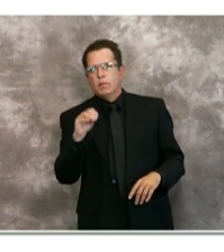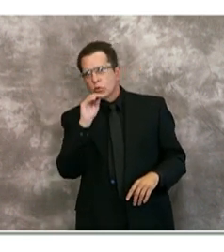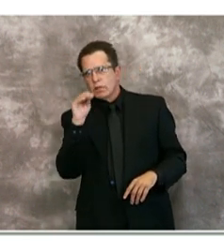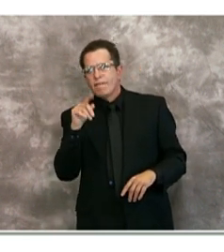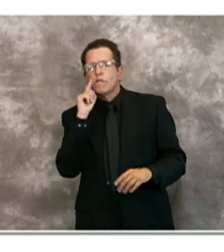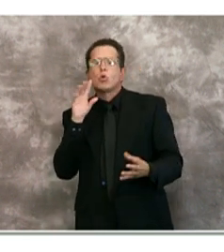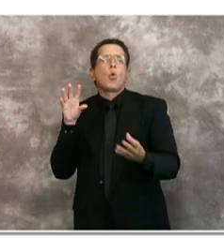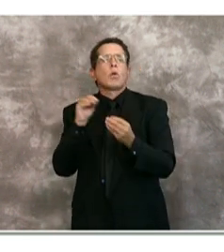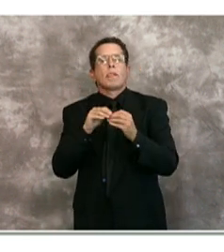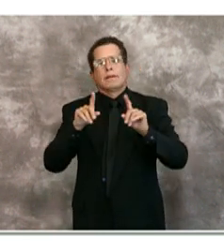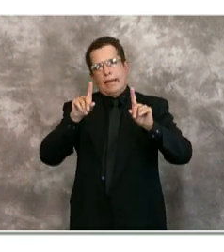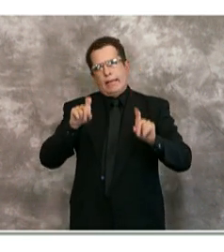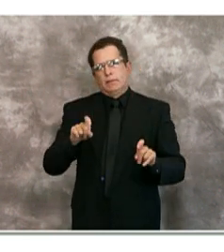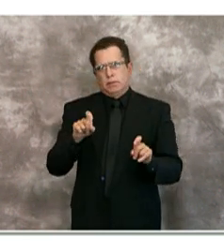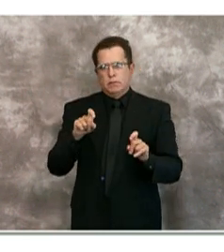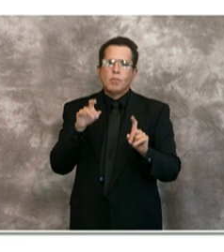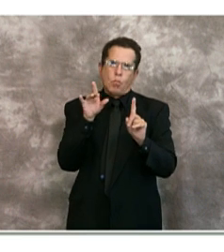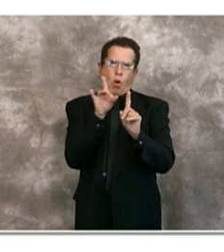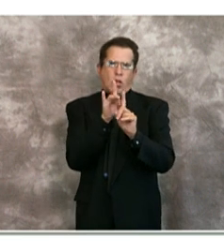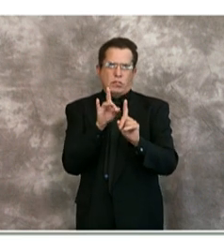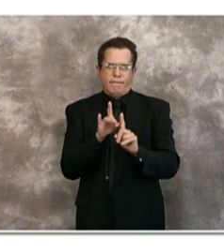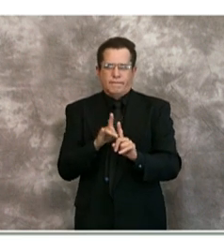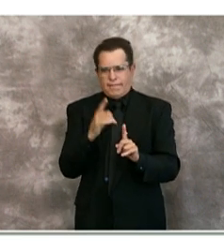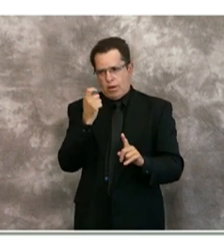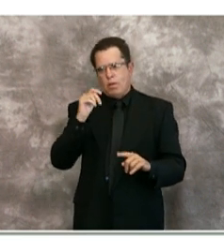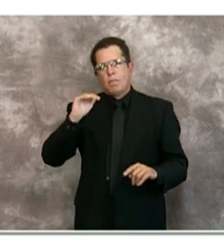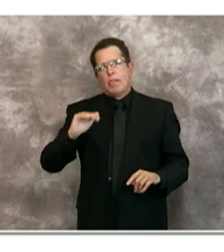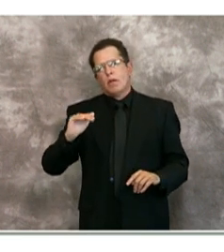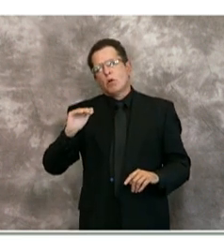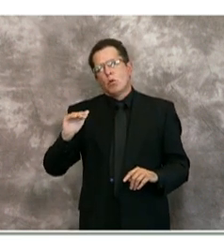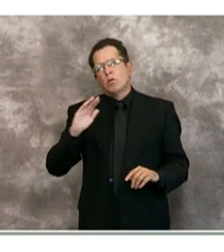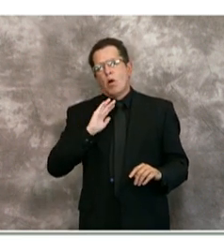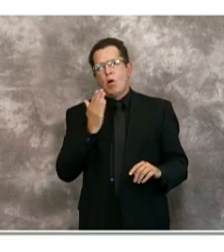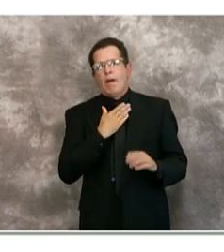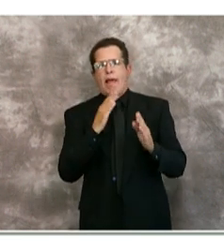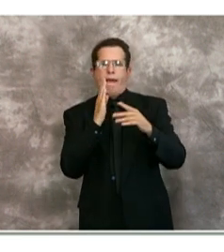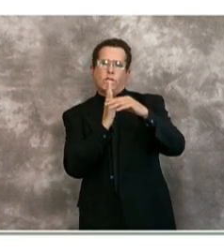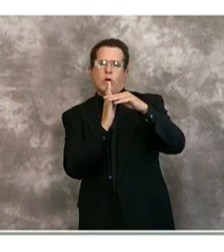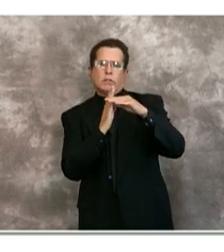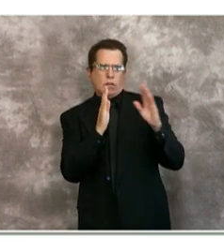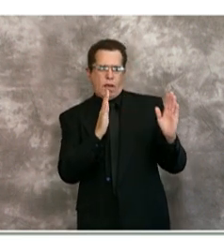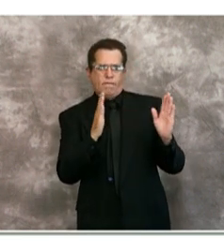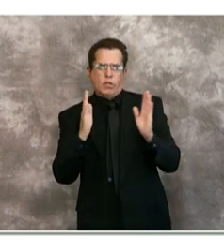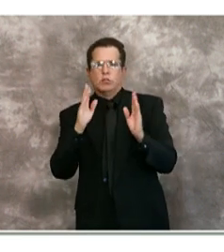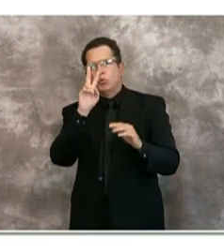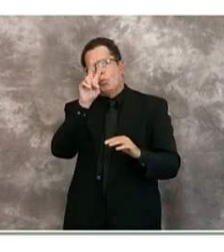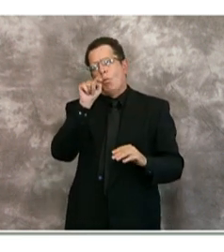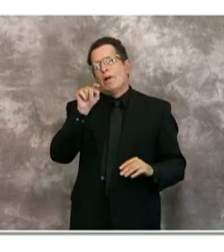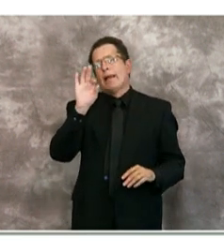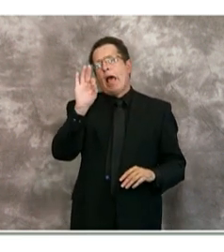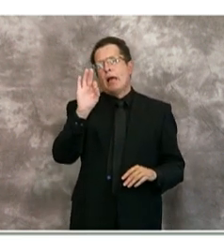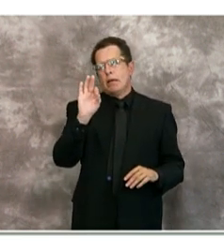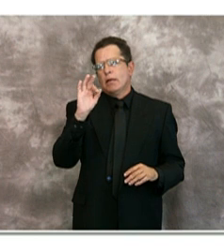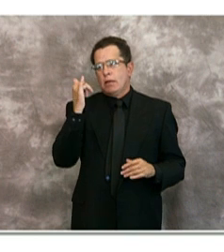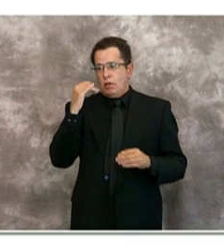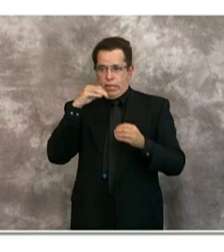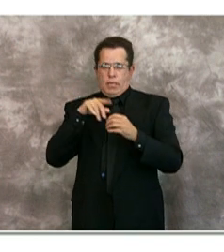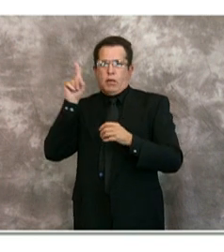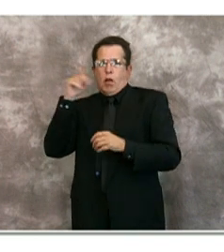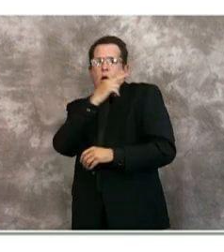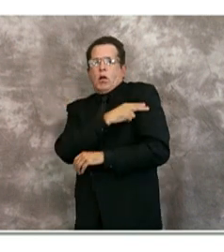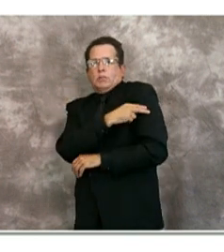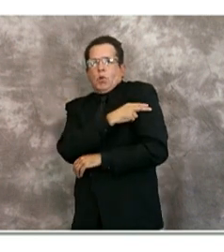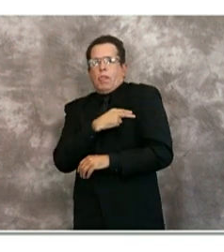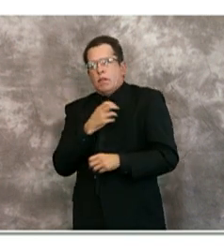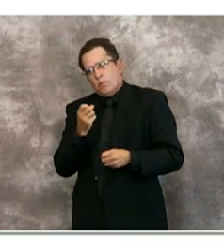percentage of total tests positive, which is a little below our 14-day rolling average of 2.9. Our hospitalization